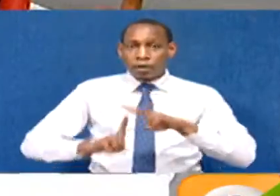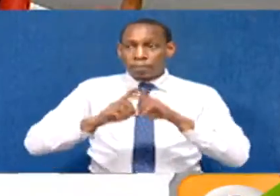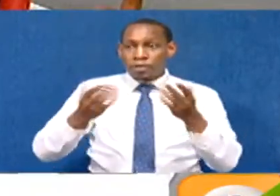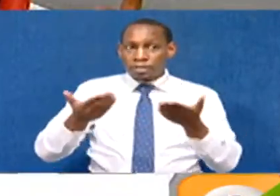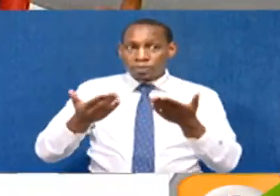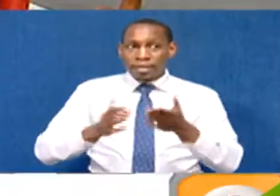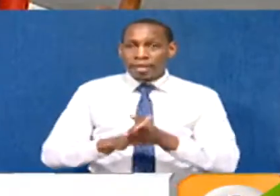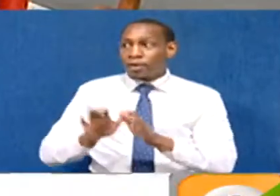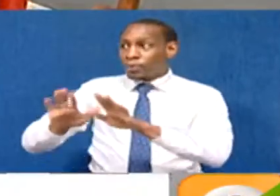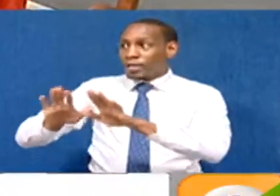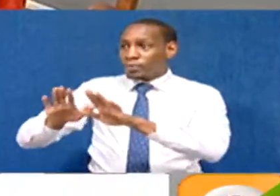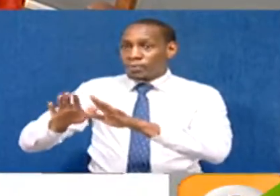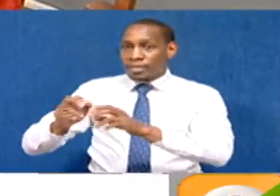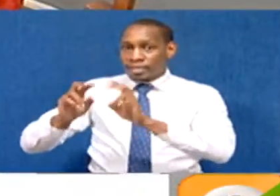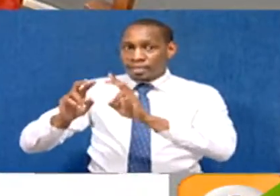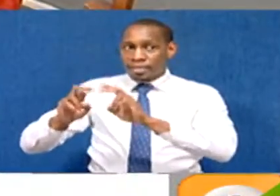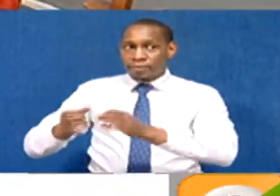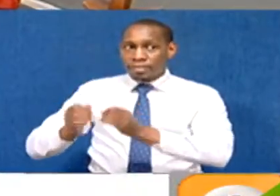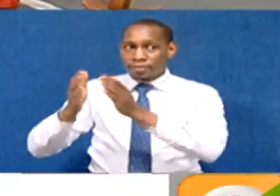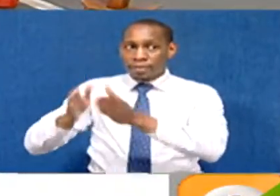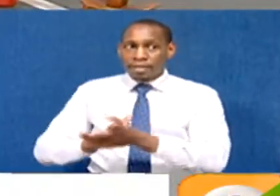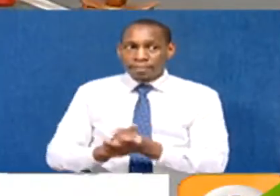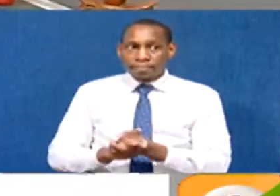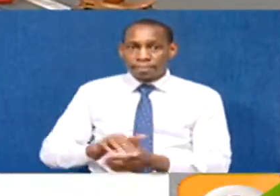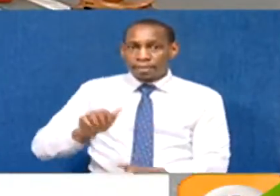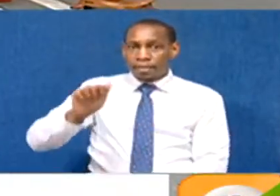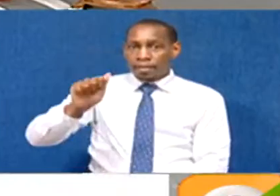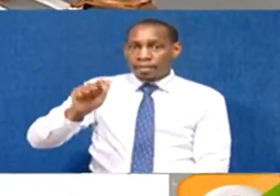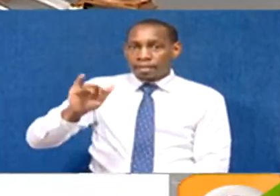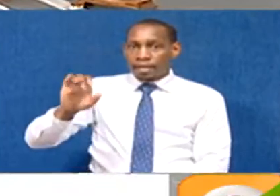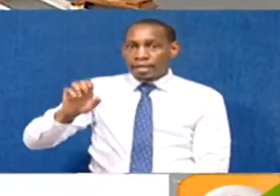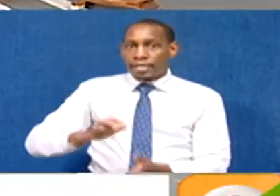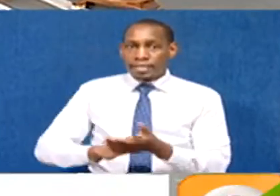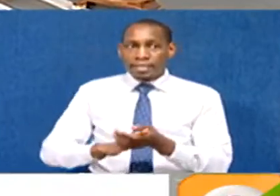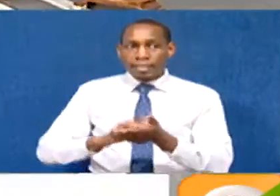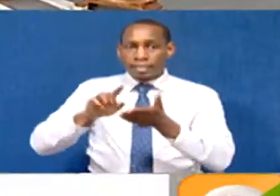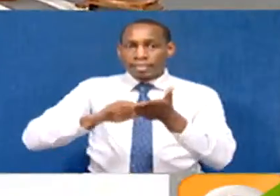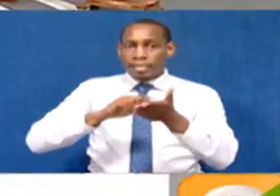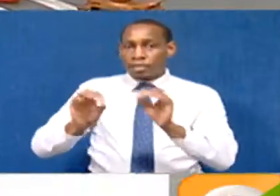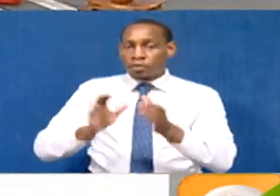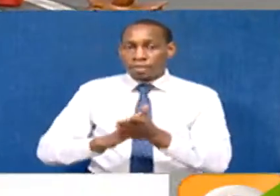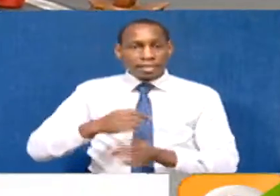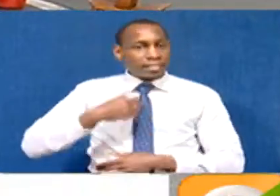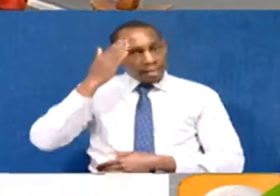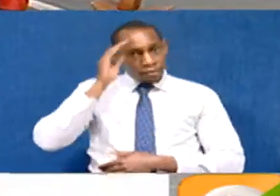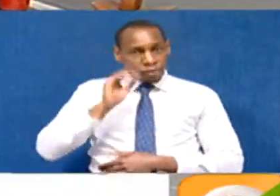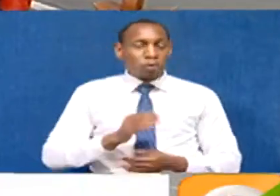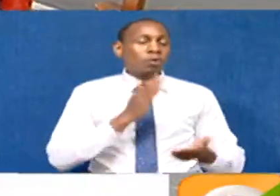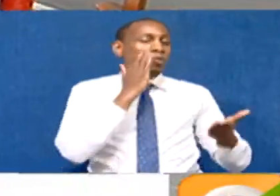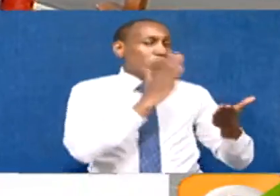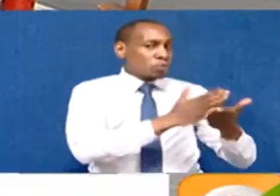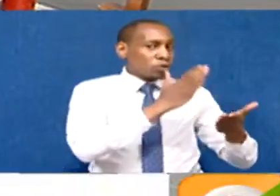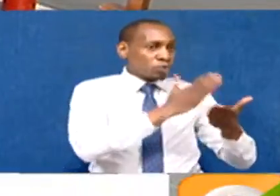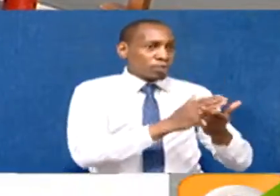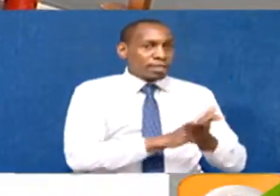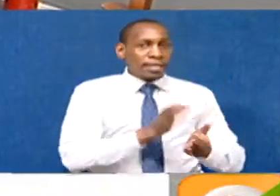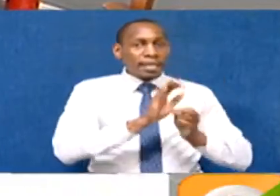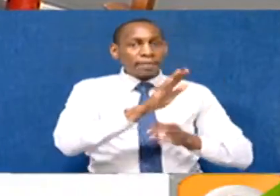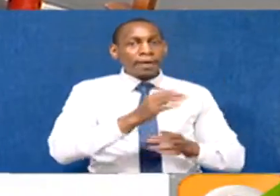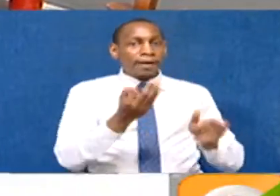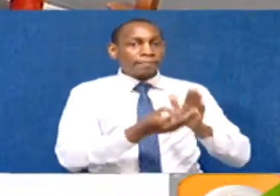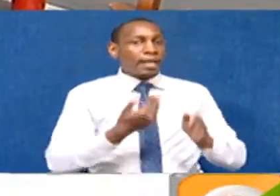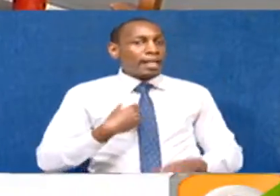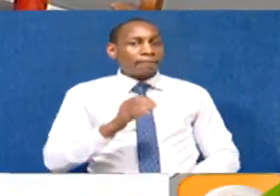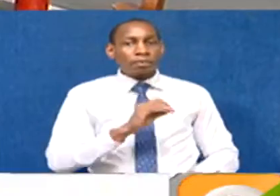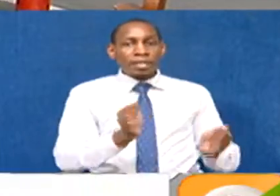the investigating officers. About Alice Wahome, how come she hasn't been touched? Yeah. I don't have a file myself. Exactly. In fact... If you don't have a